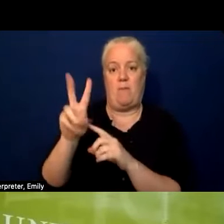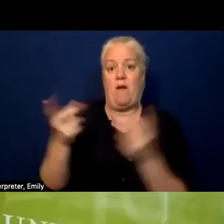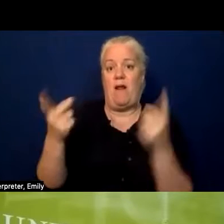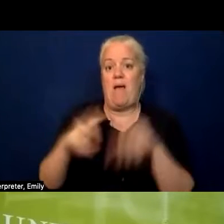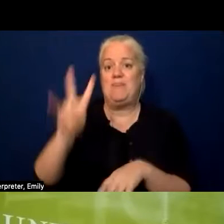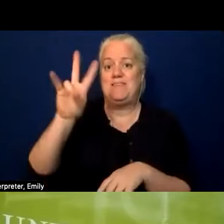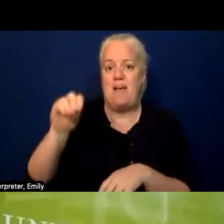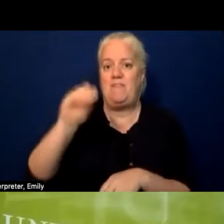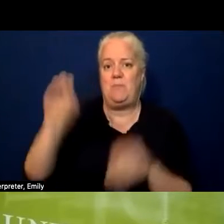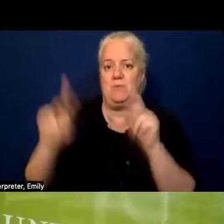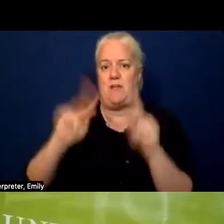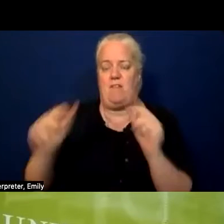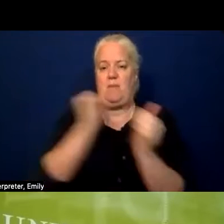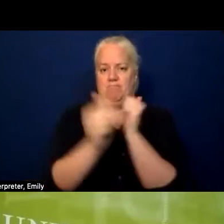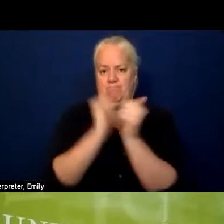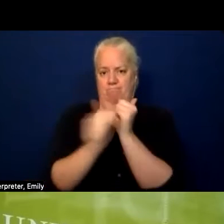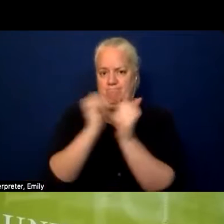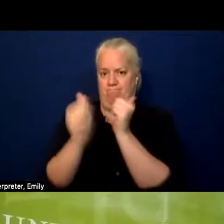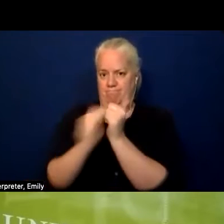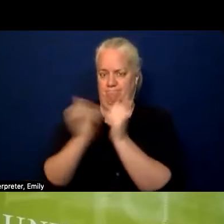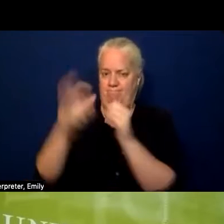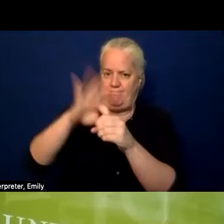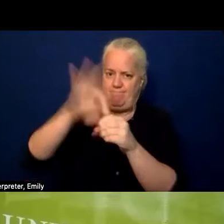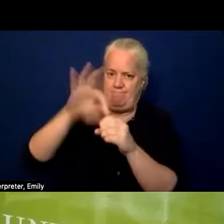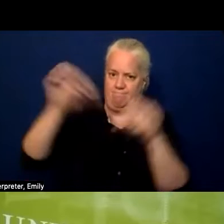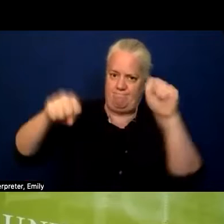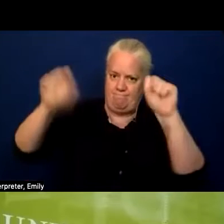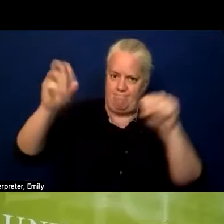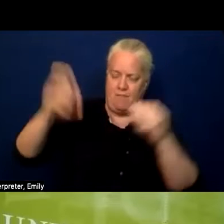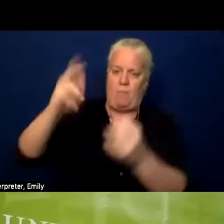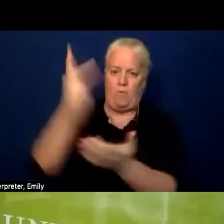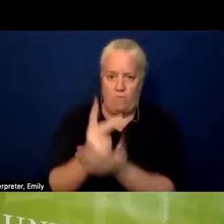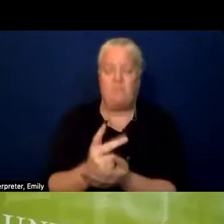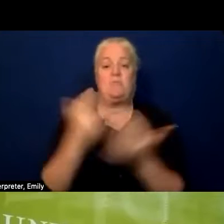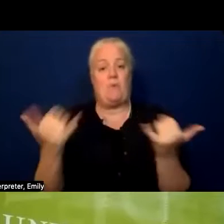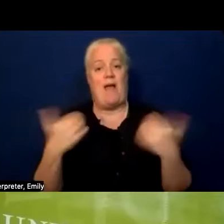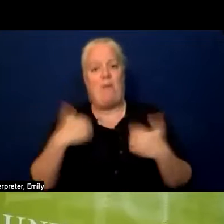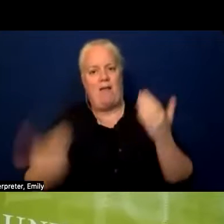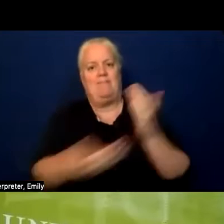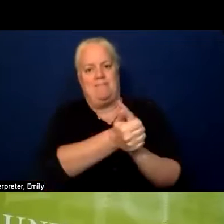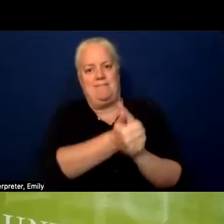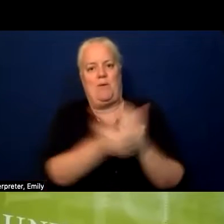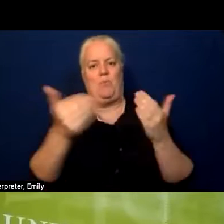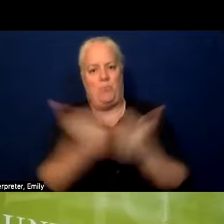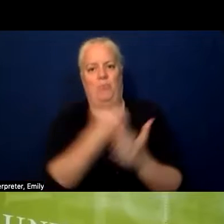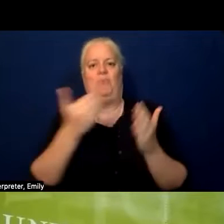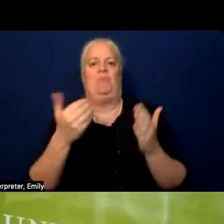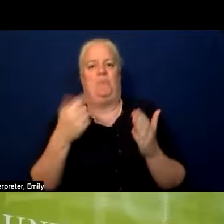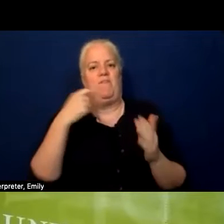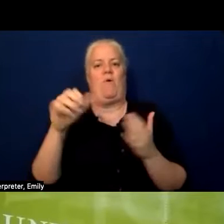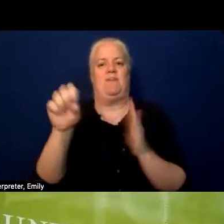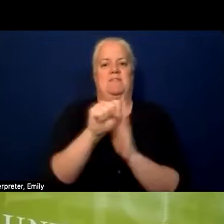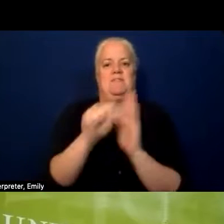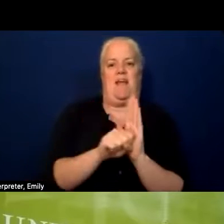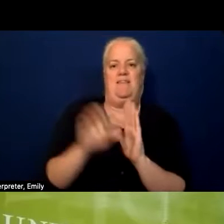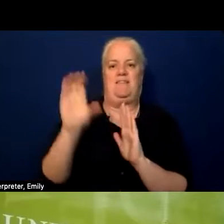this measure. And that's where we start today. And we have this new amendment to our Constitution. So I'd love to jump in and introduce